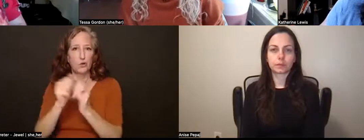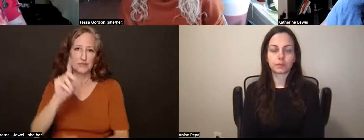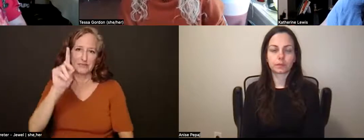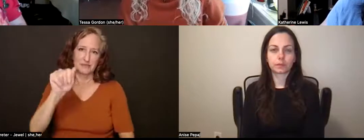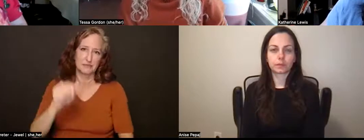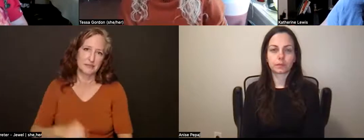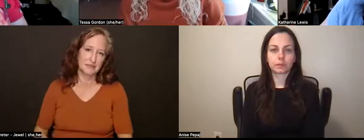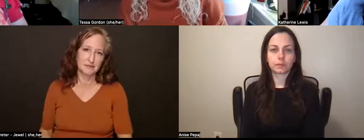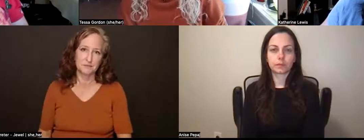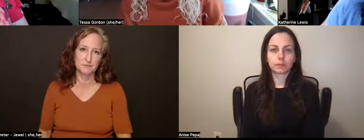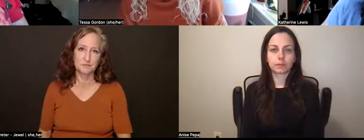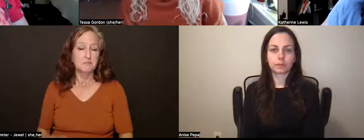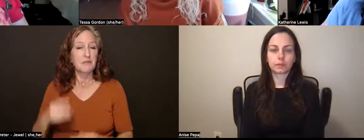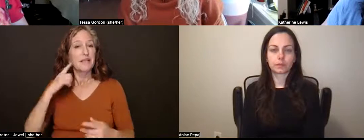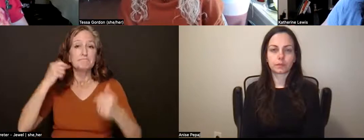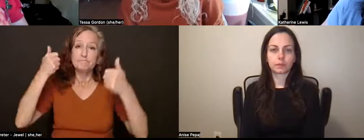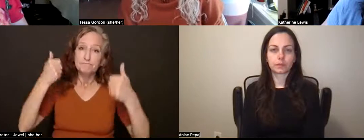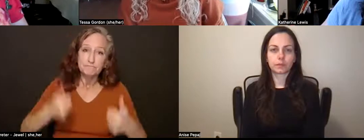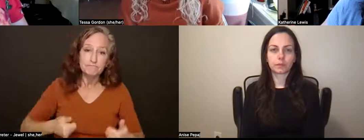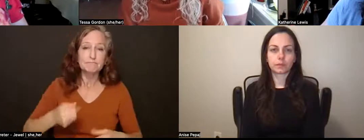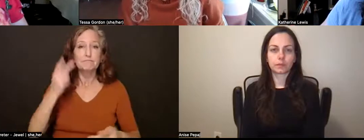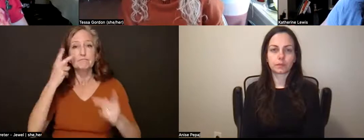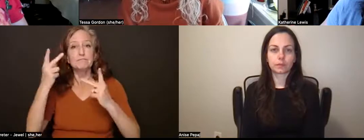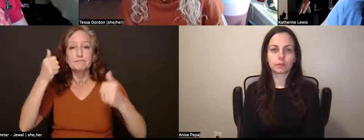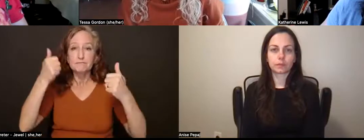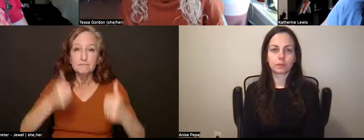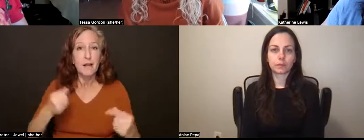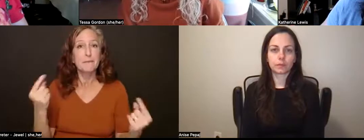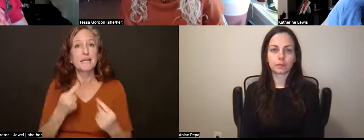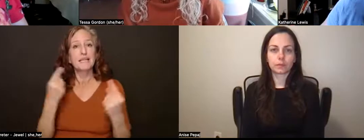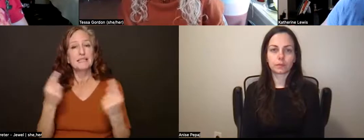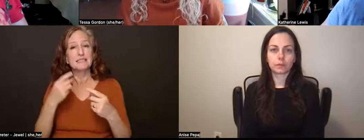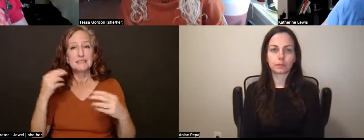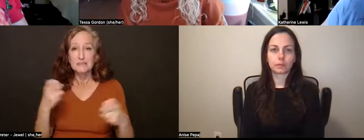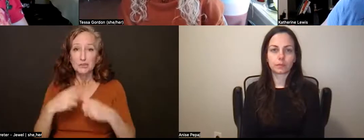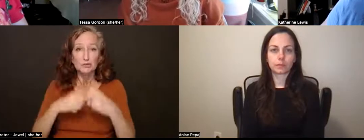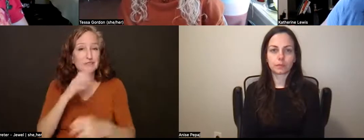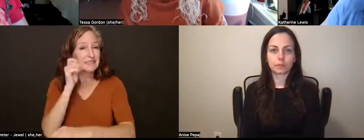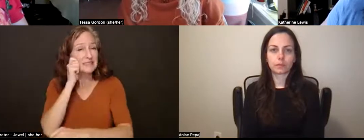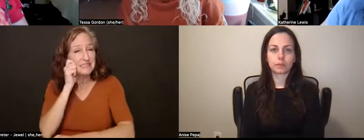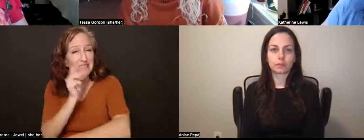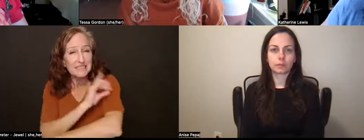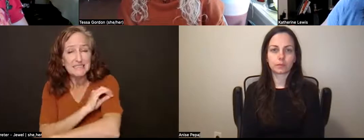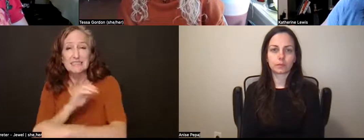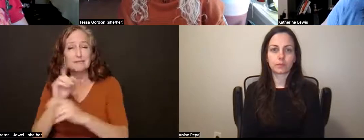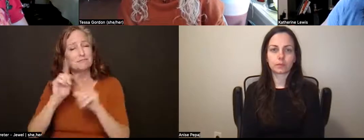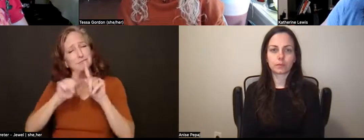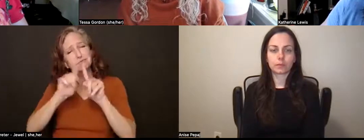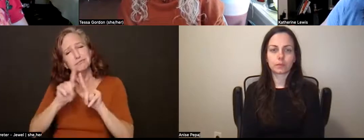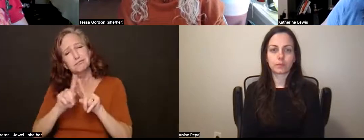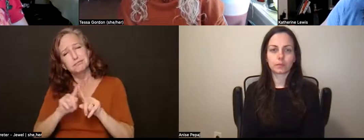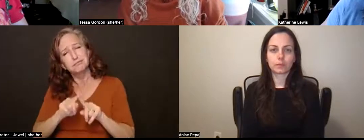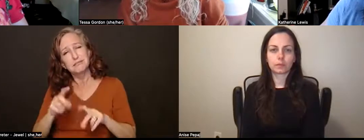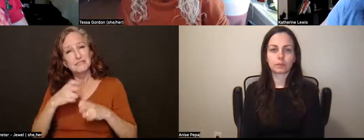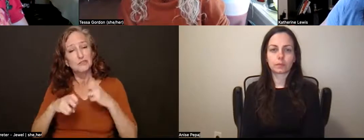have hearing issues, visual issues, pain issues, skin issues. There can be a multitude of different issues that cause